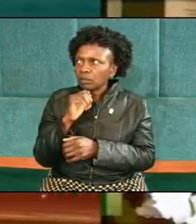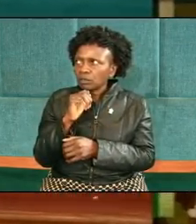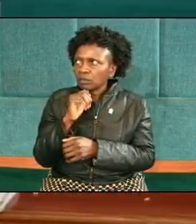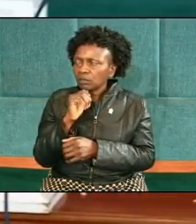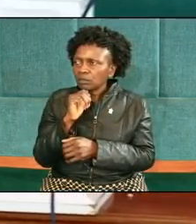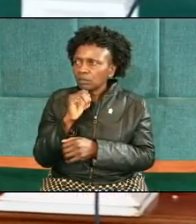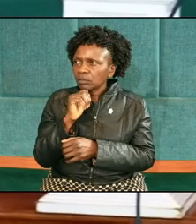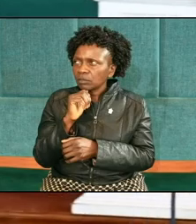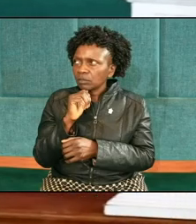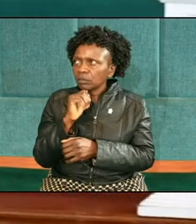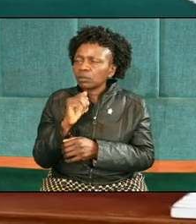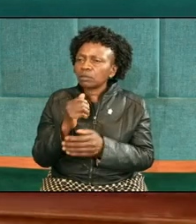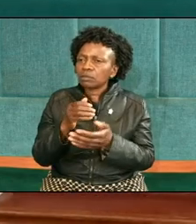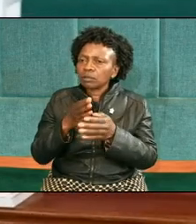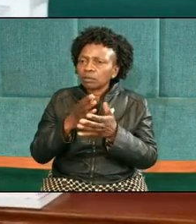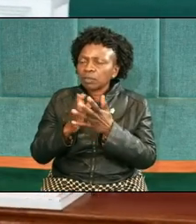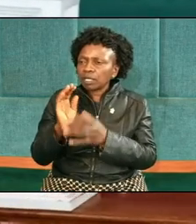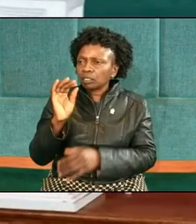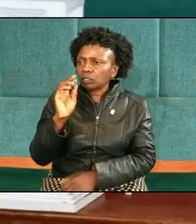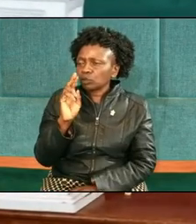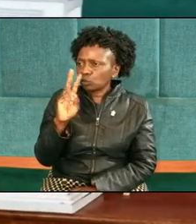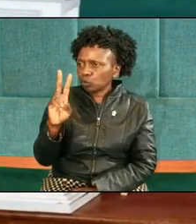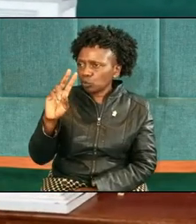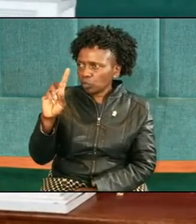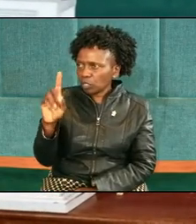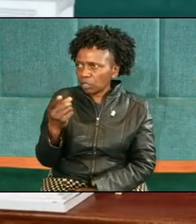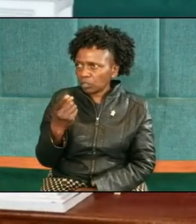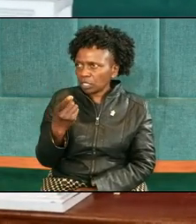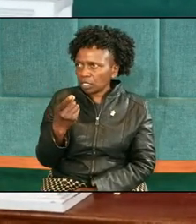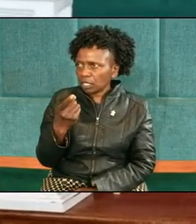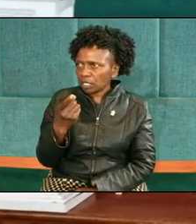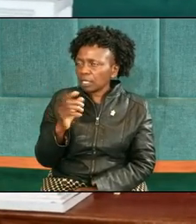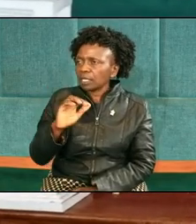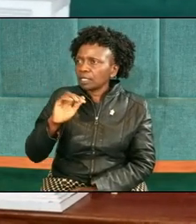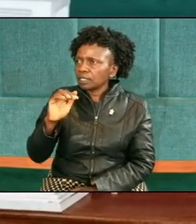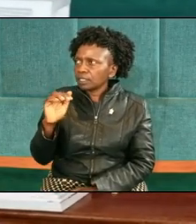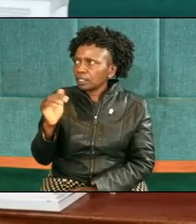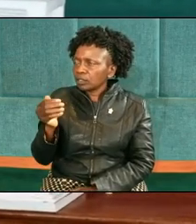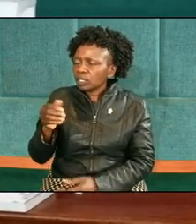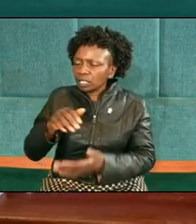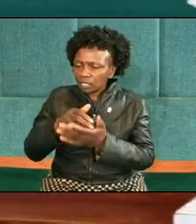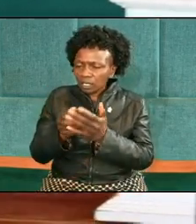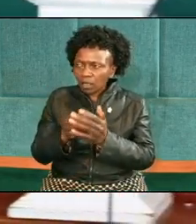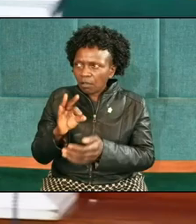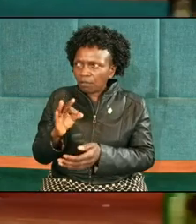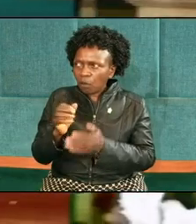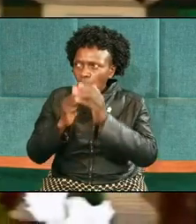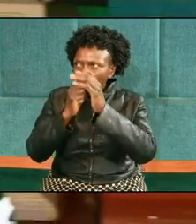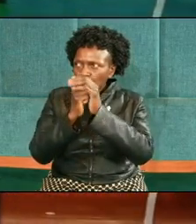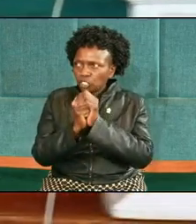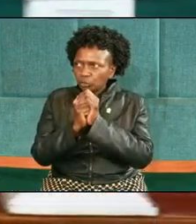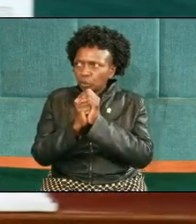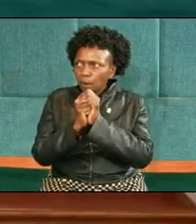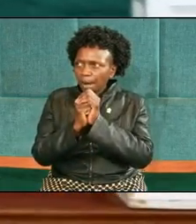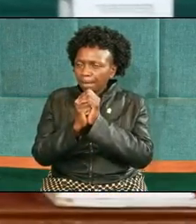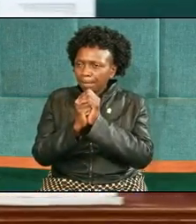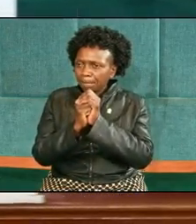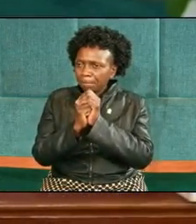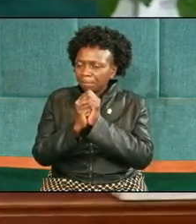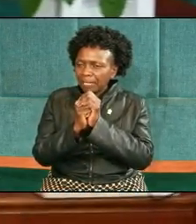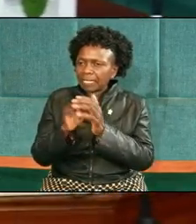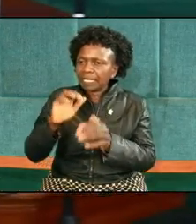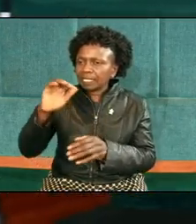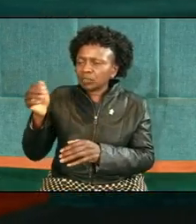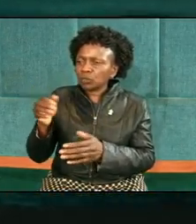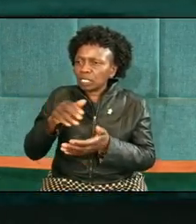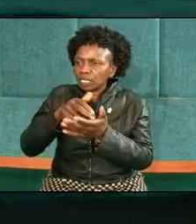says. By 2000 BC, the city was a center of what? Of worship. No, that must catch your attention. The city was a center